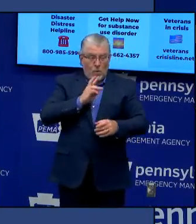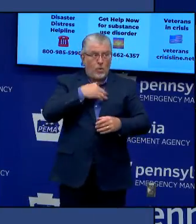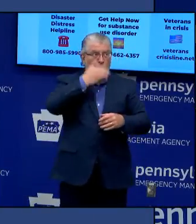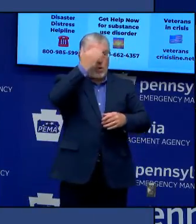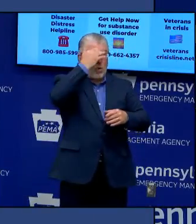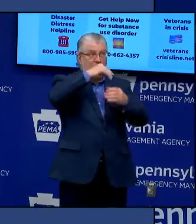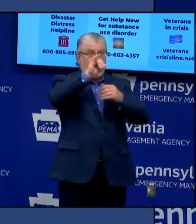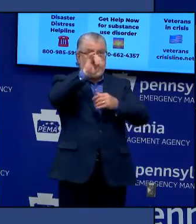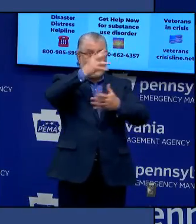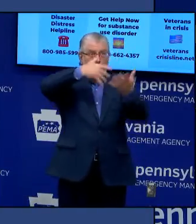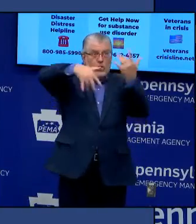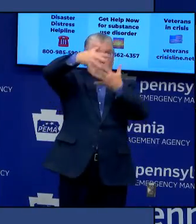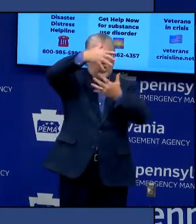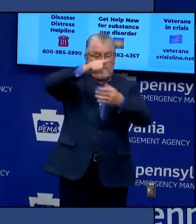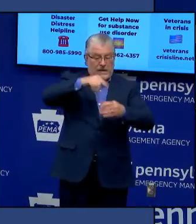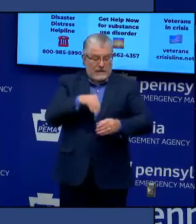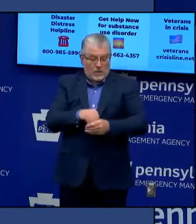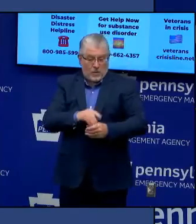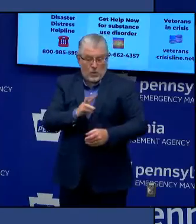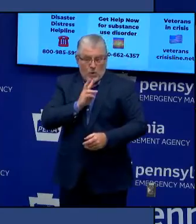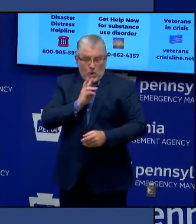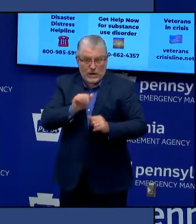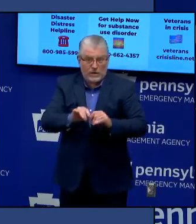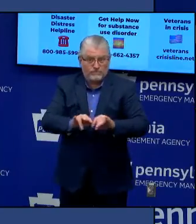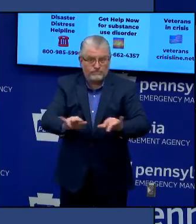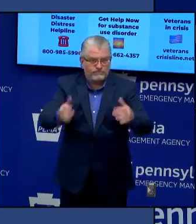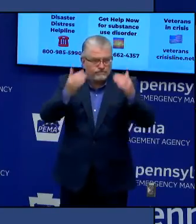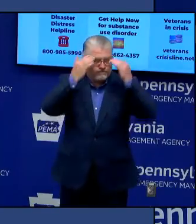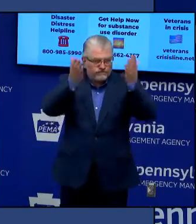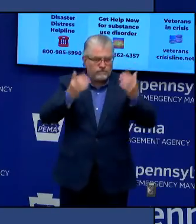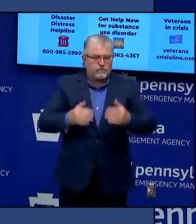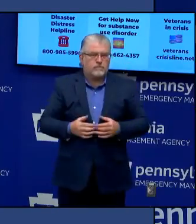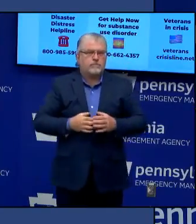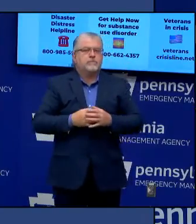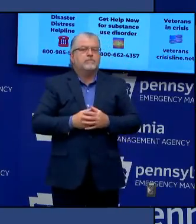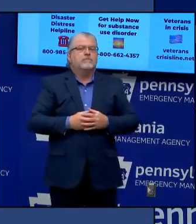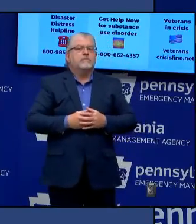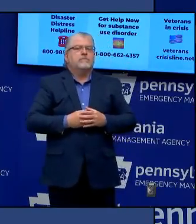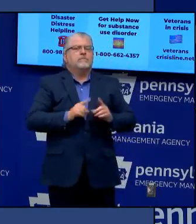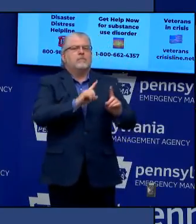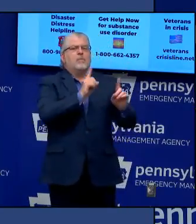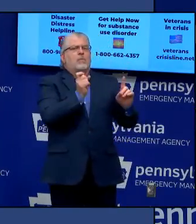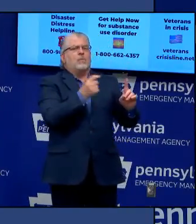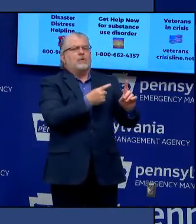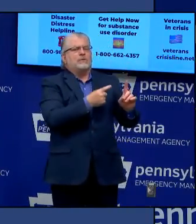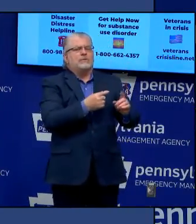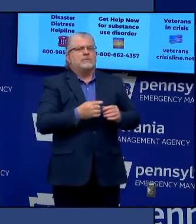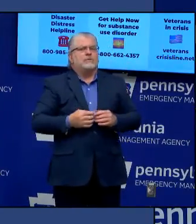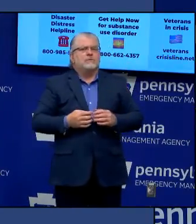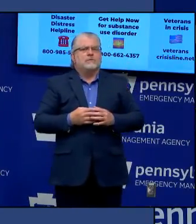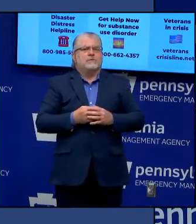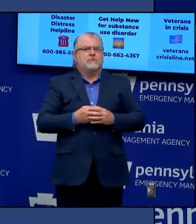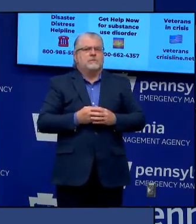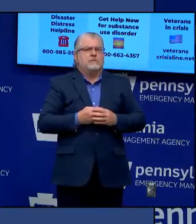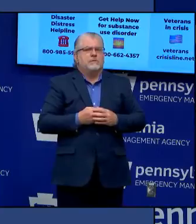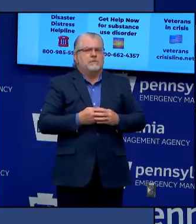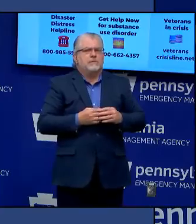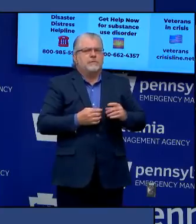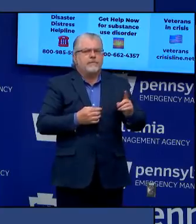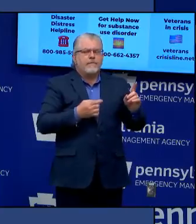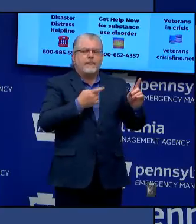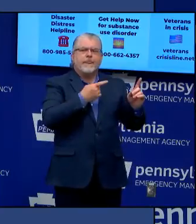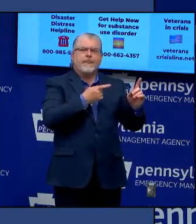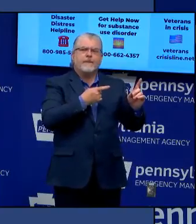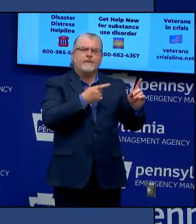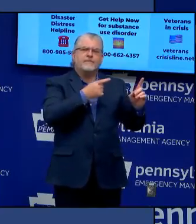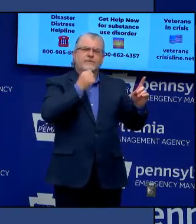about contact tracing. According to an NPR report yesterday, Pennsylvania does not meet the estimated need for contact